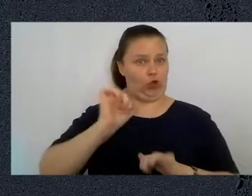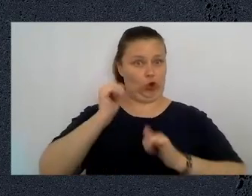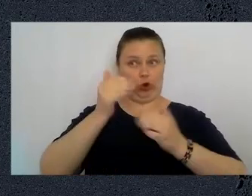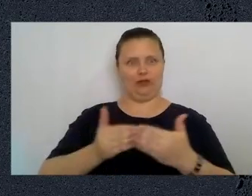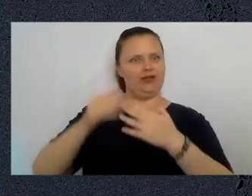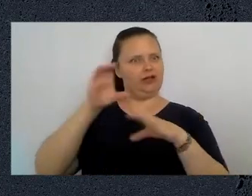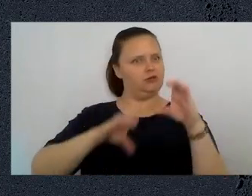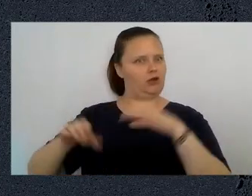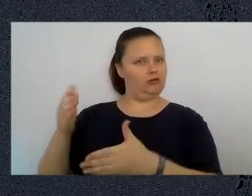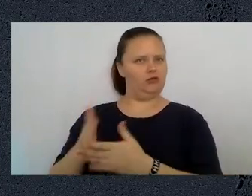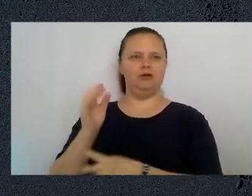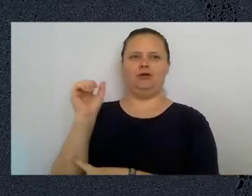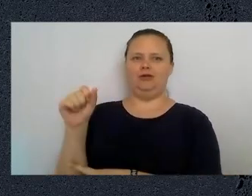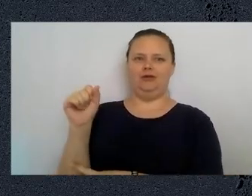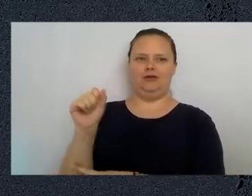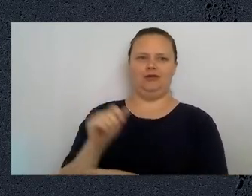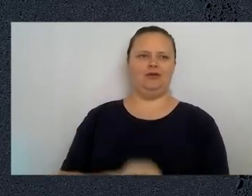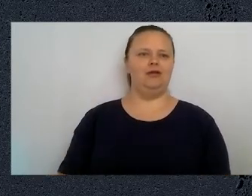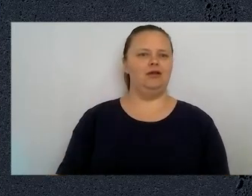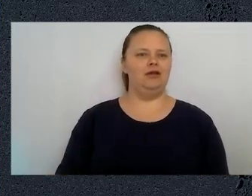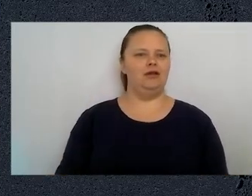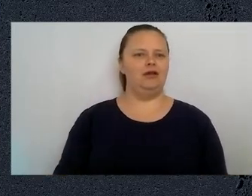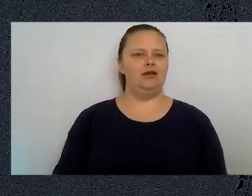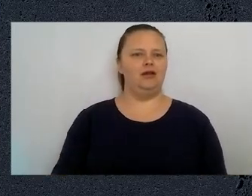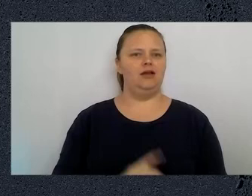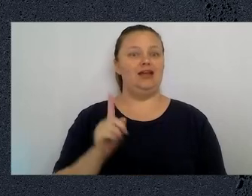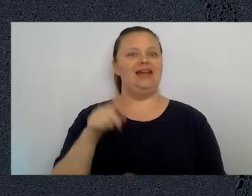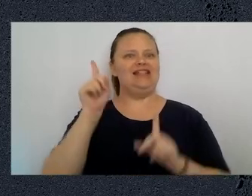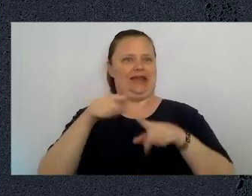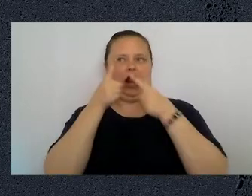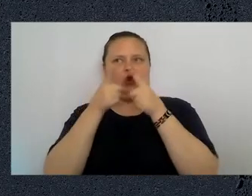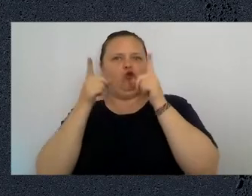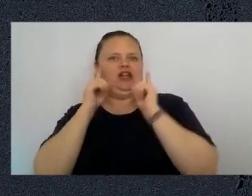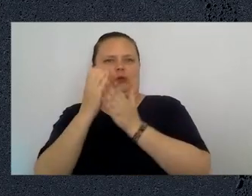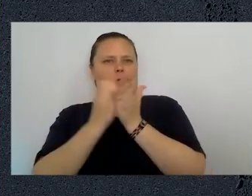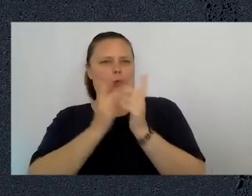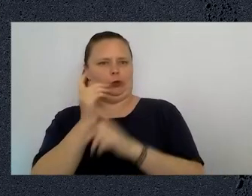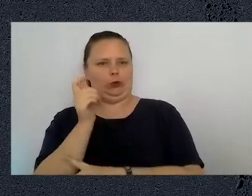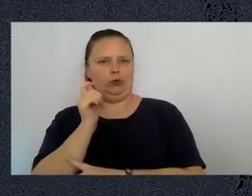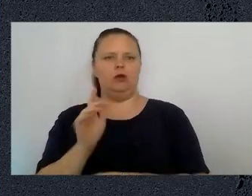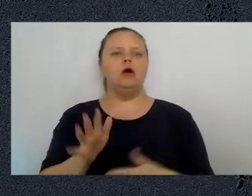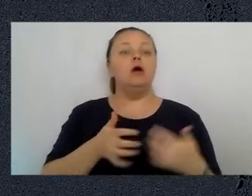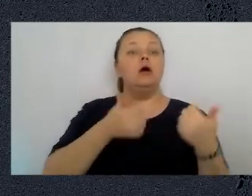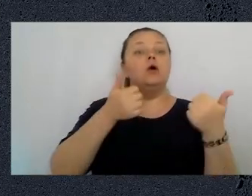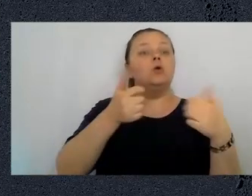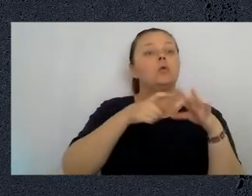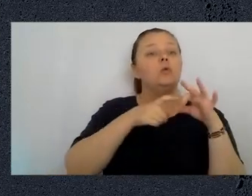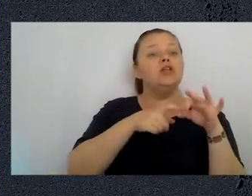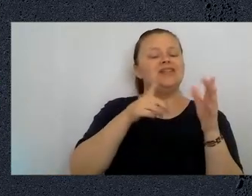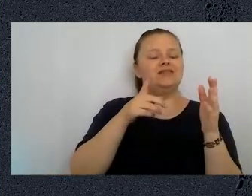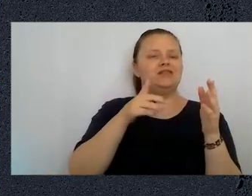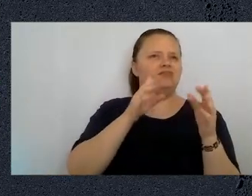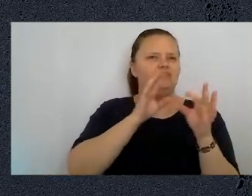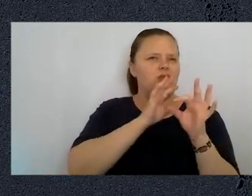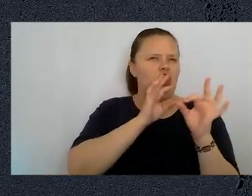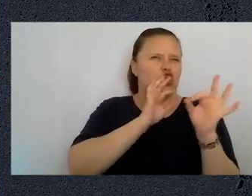Yeah. Or about to start? About to start the undergraduate course, yes. Brilliant. Good question. Unconscious bias, just explain